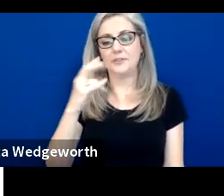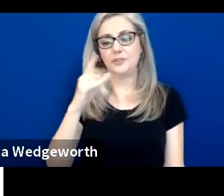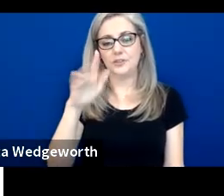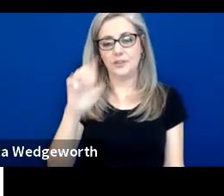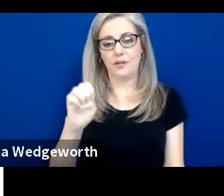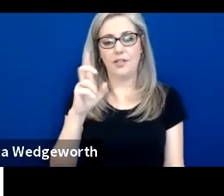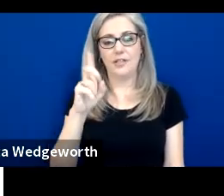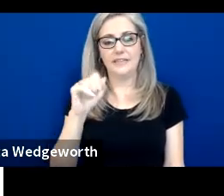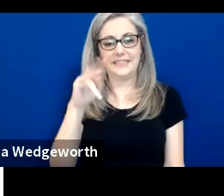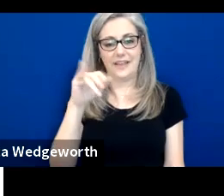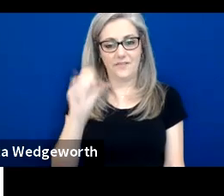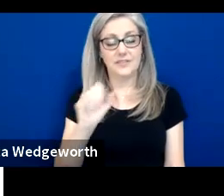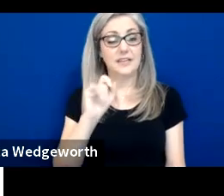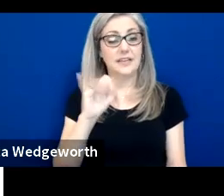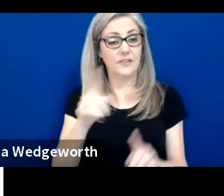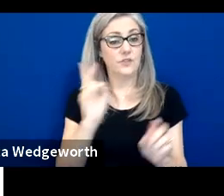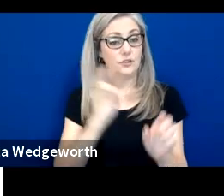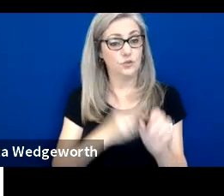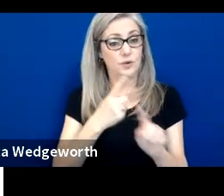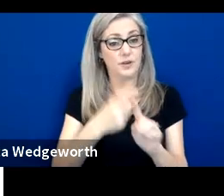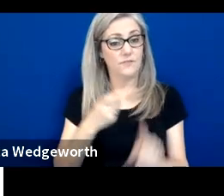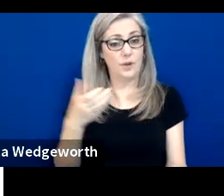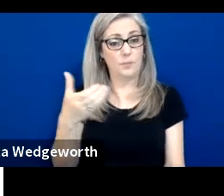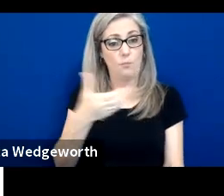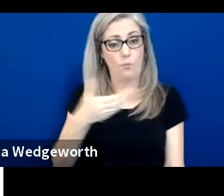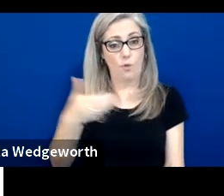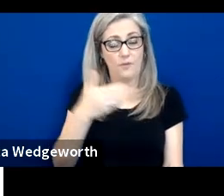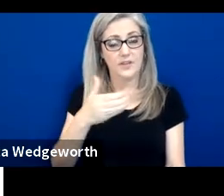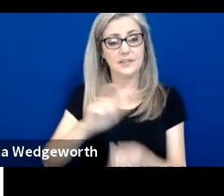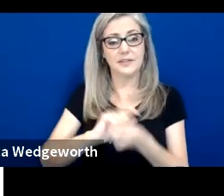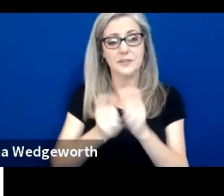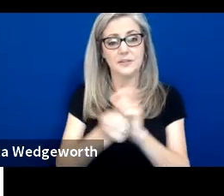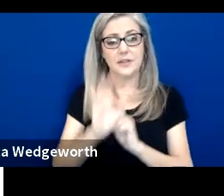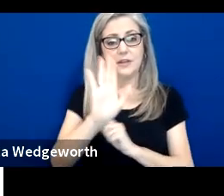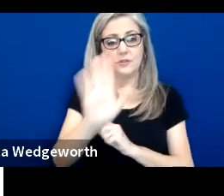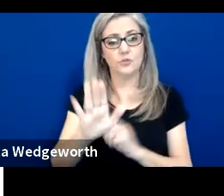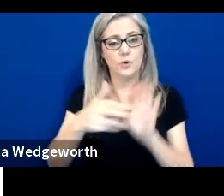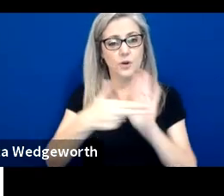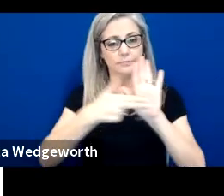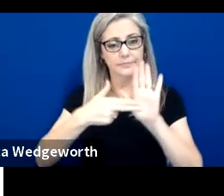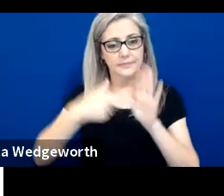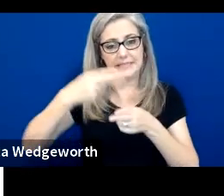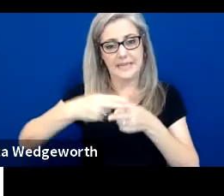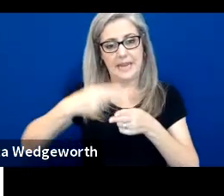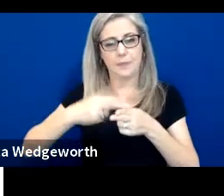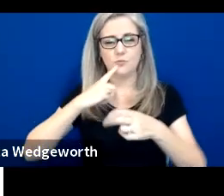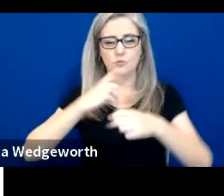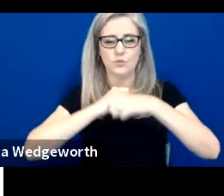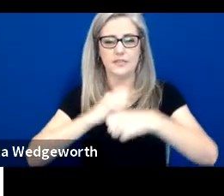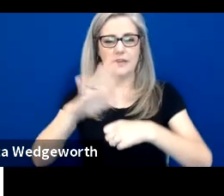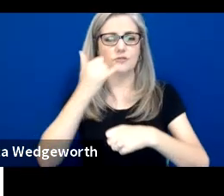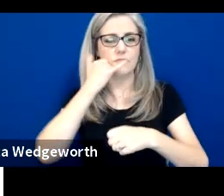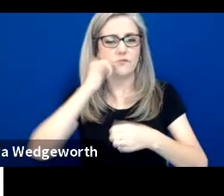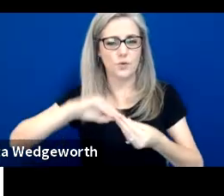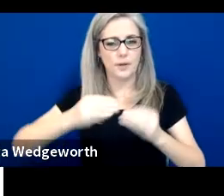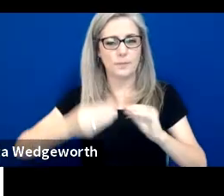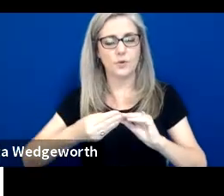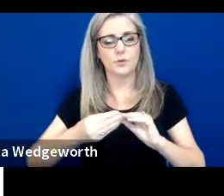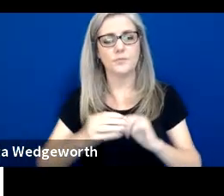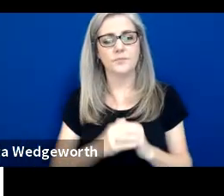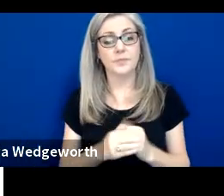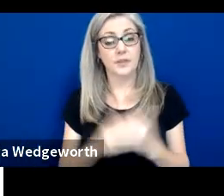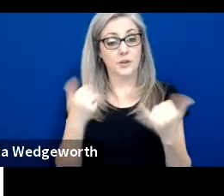If you are joining us from a mobile device, please change your display name to your personal name to protect your phone number. During tonight's